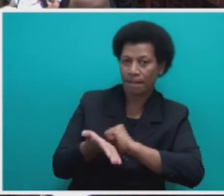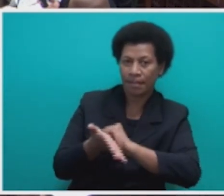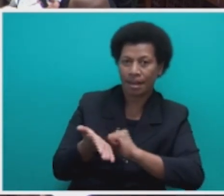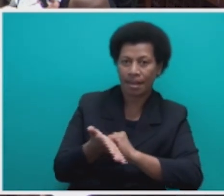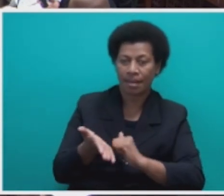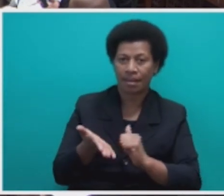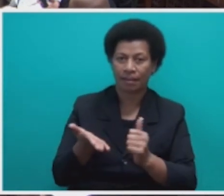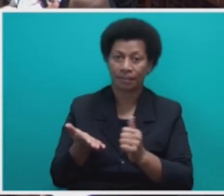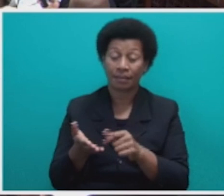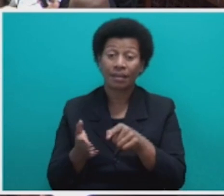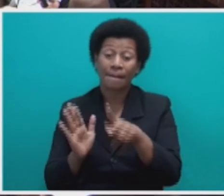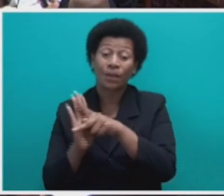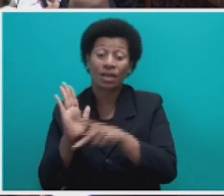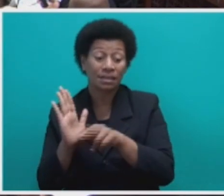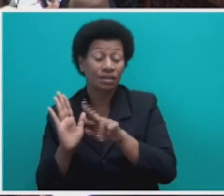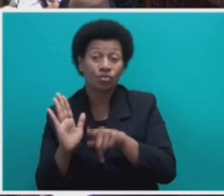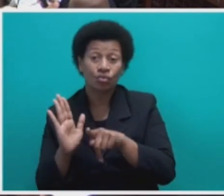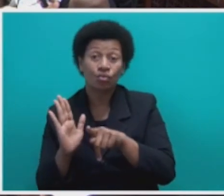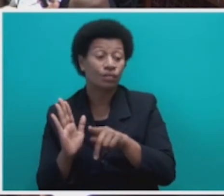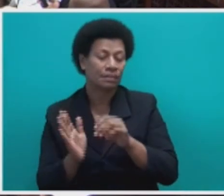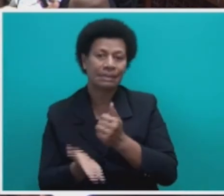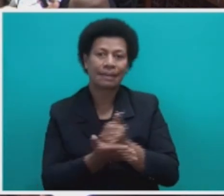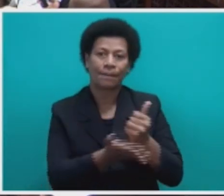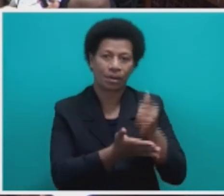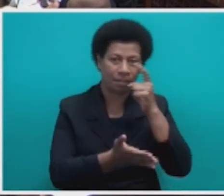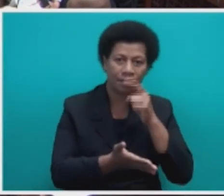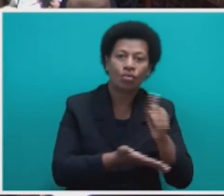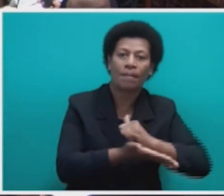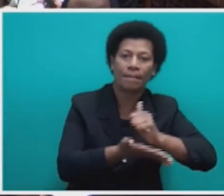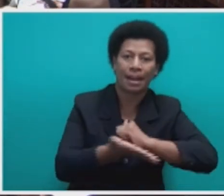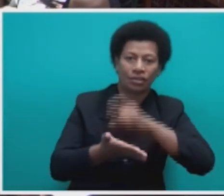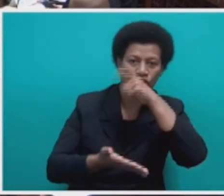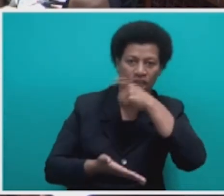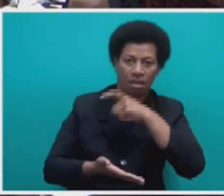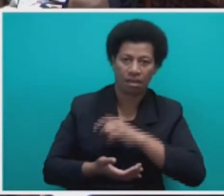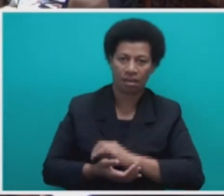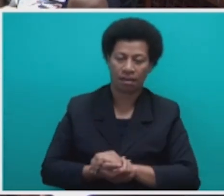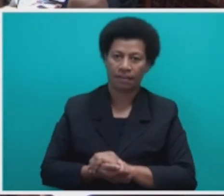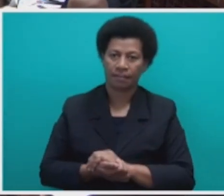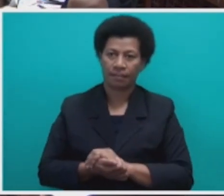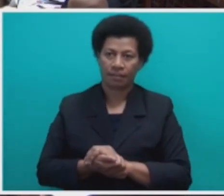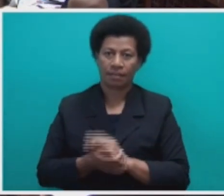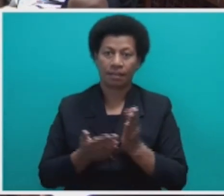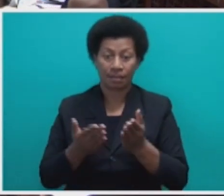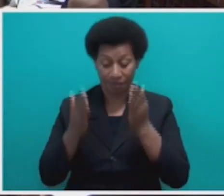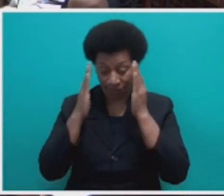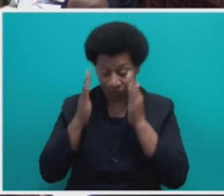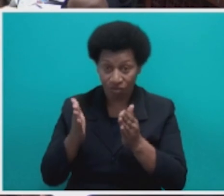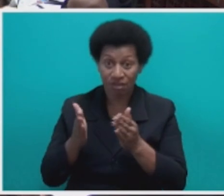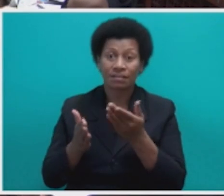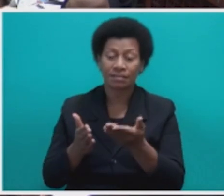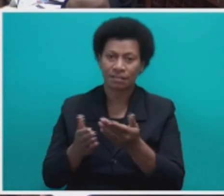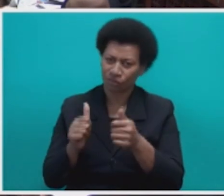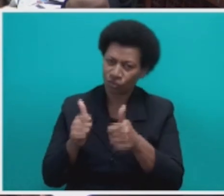assist consumers to get affordable protein. The intention was good. But